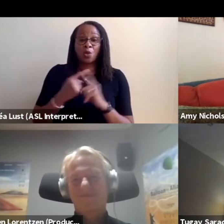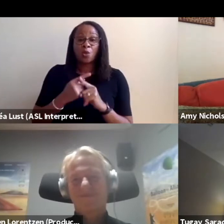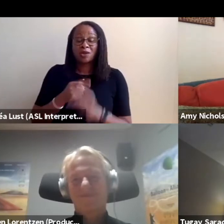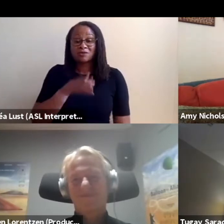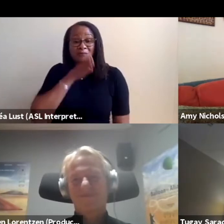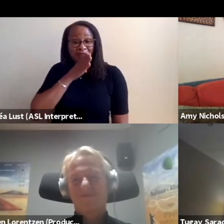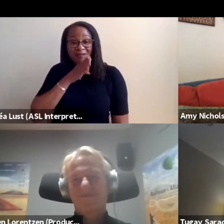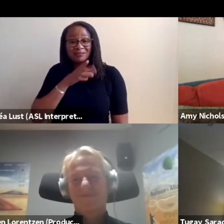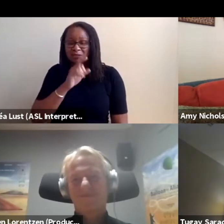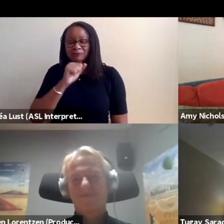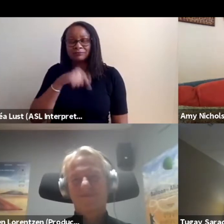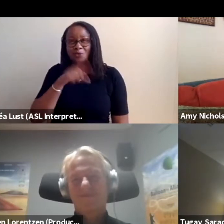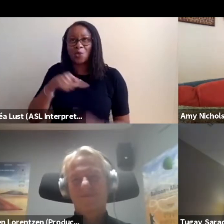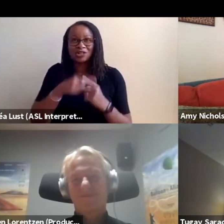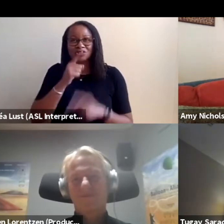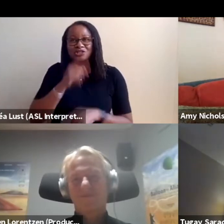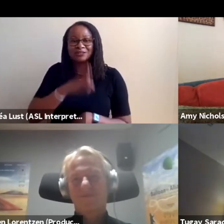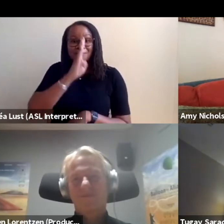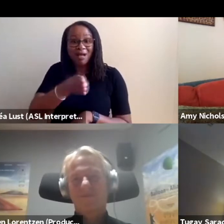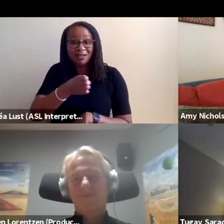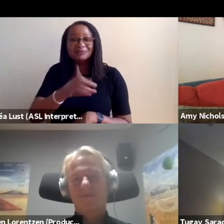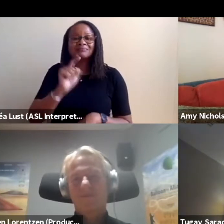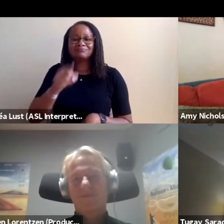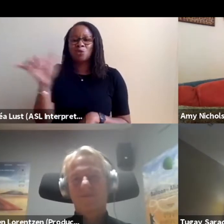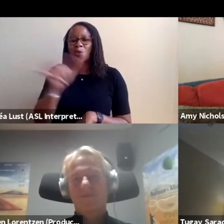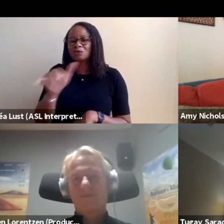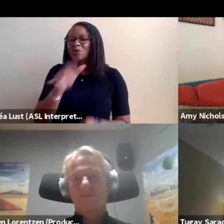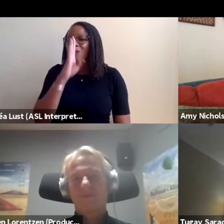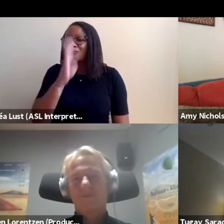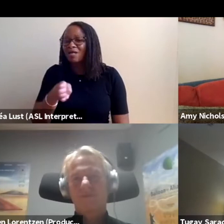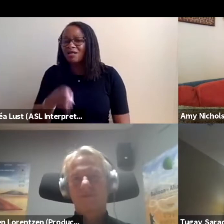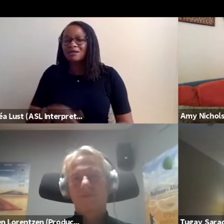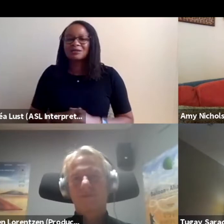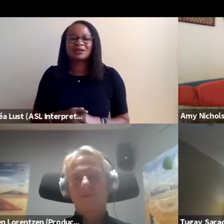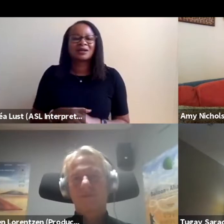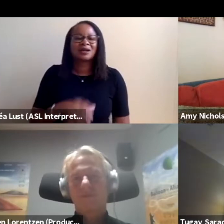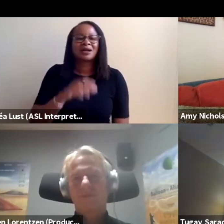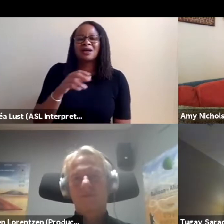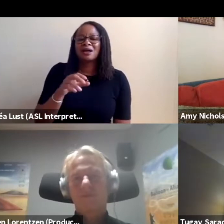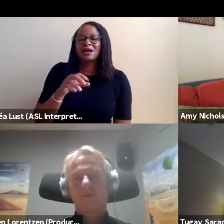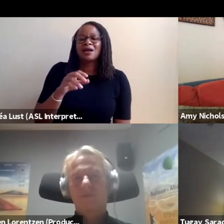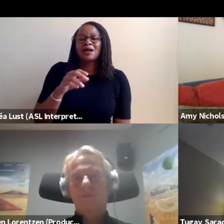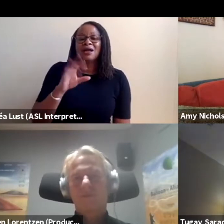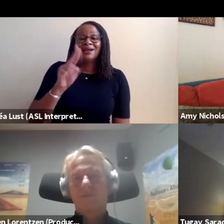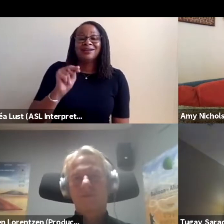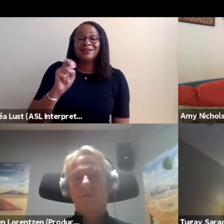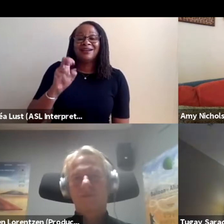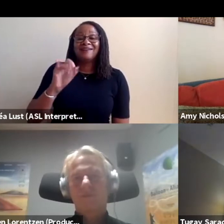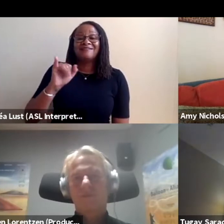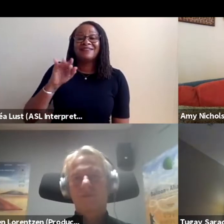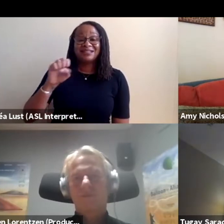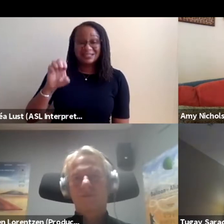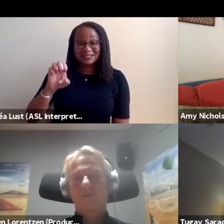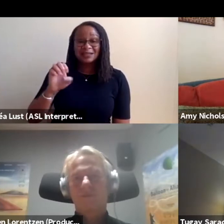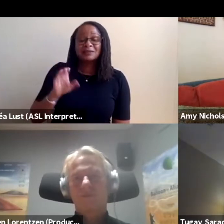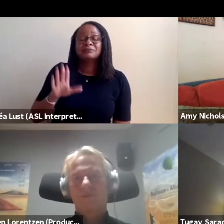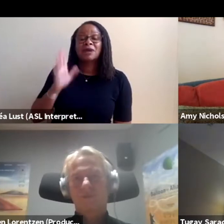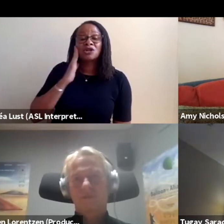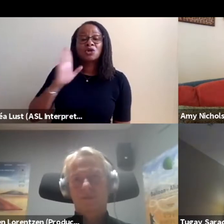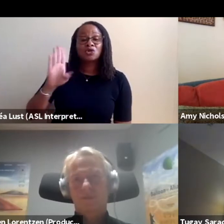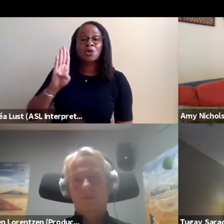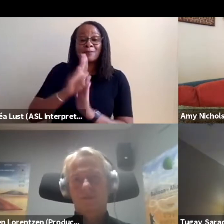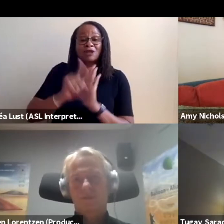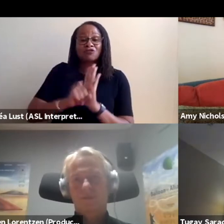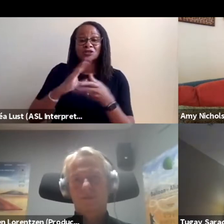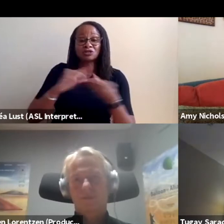blunt. And, Nefise, I wanted to learn more from you. Like, I know that part of your backstory is that you yourself were really kind of personally